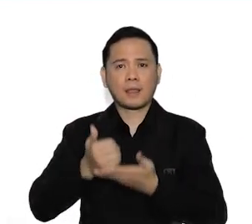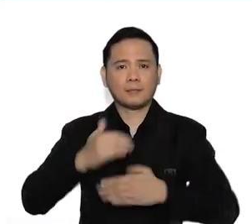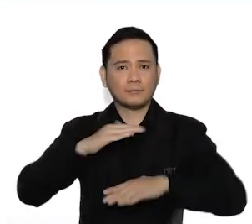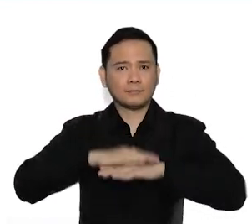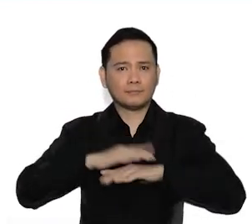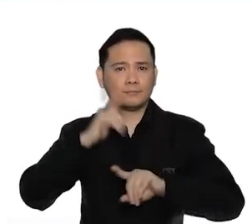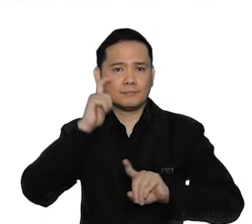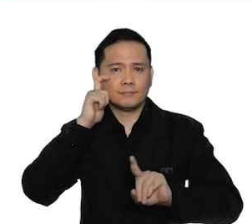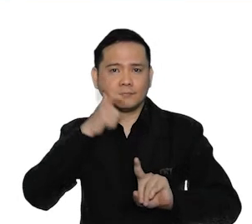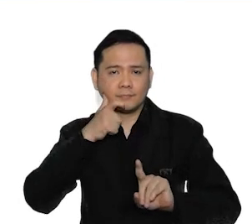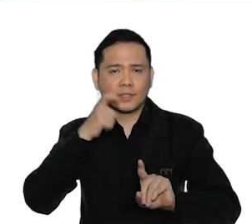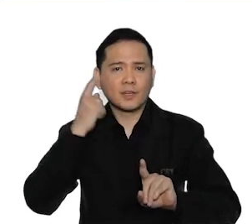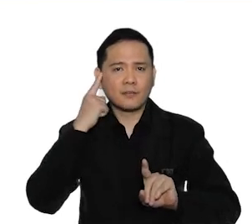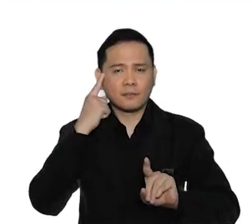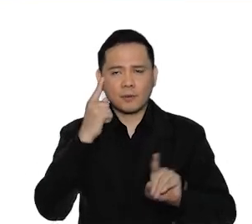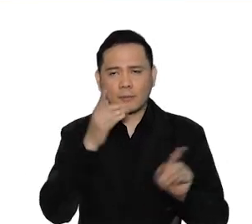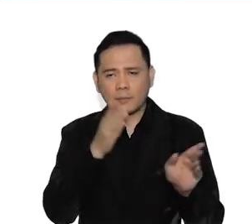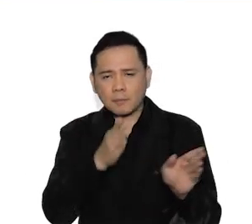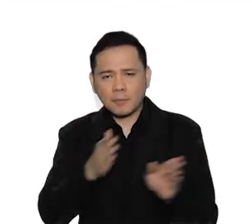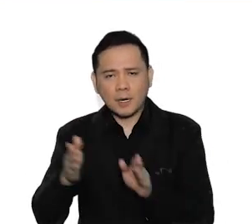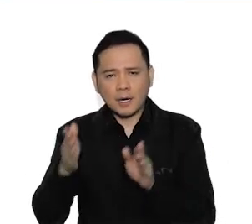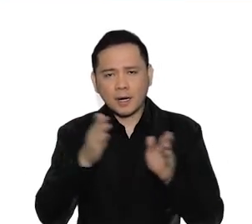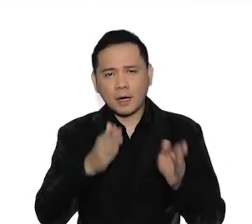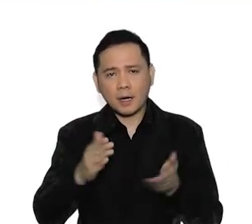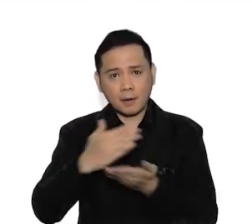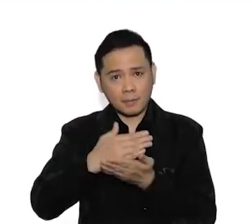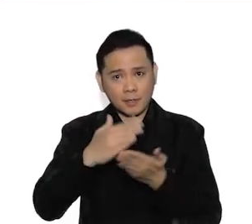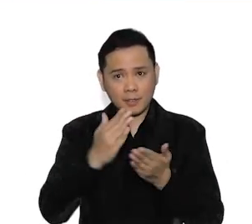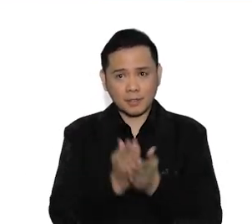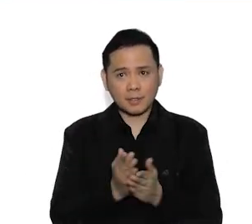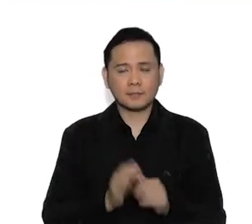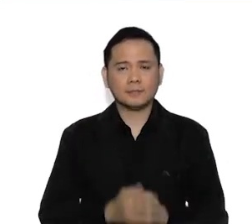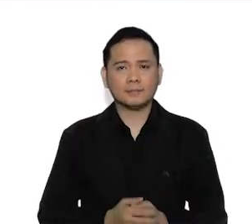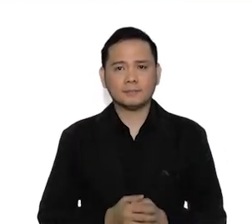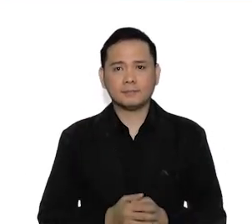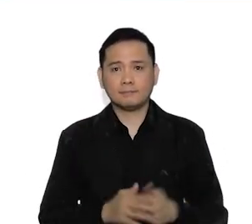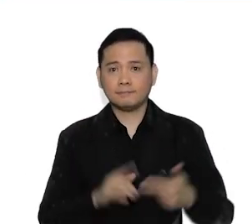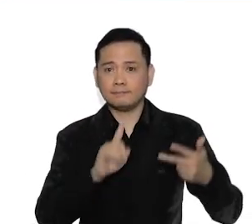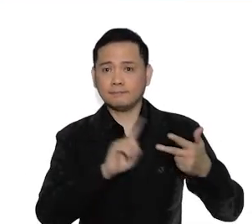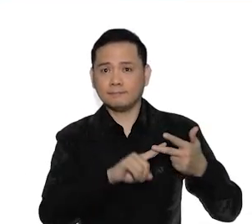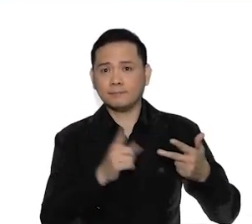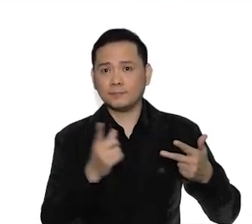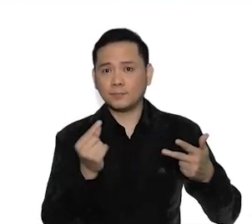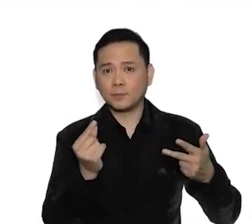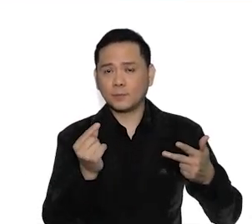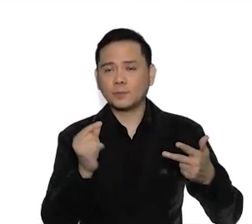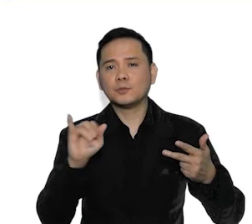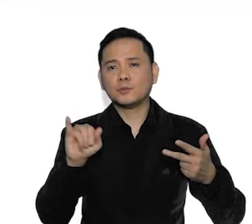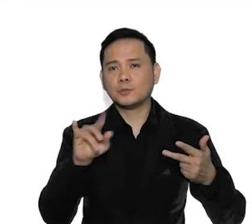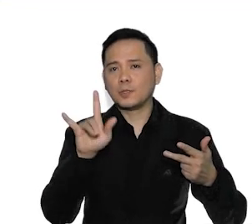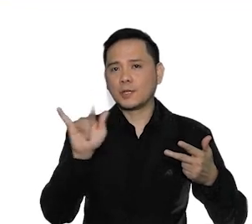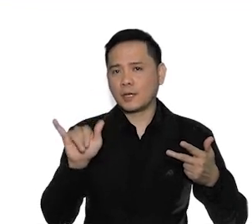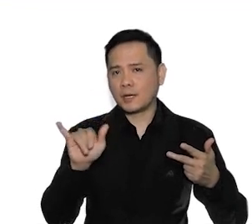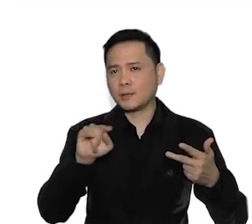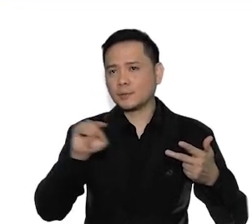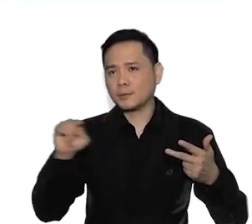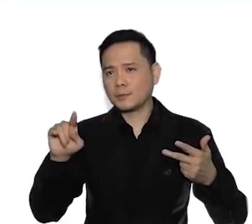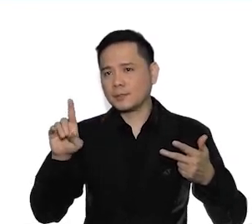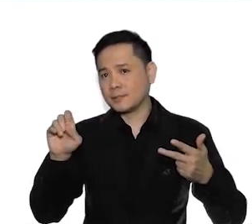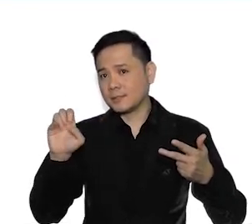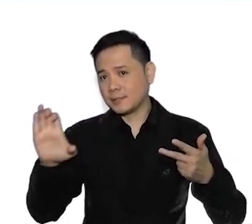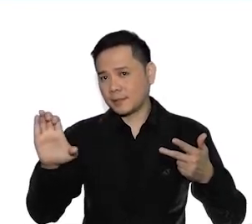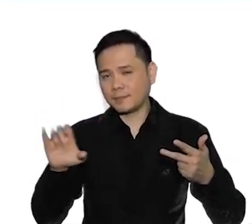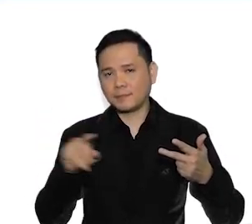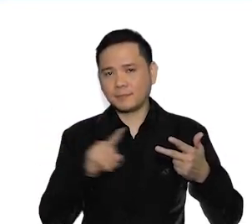DBM's preparation of the climate budget briefs, taking place in the last stage from July to December. The